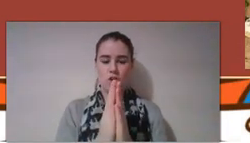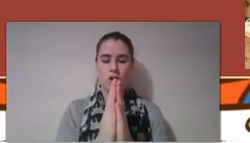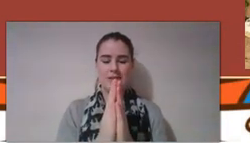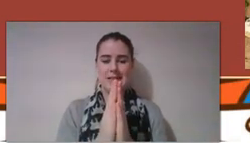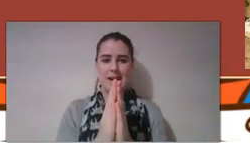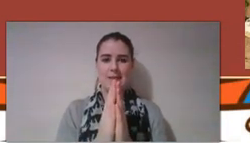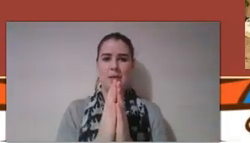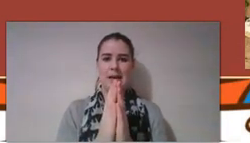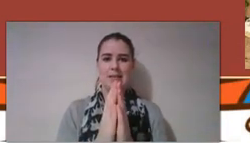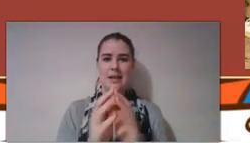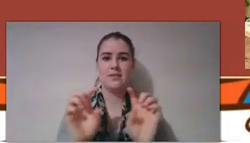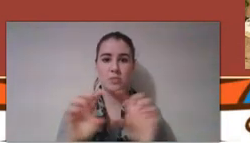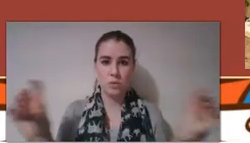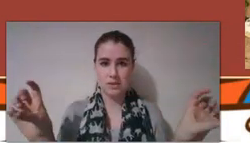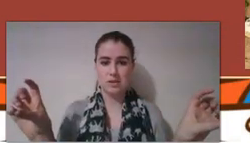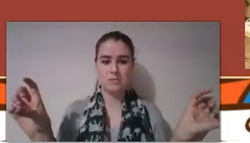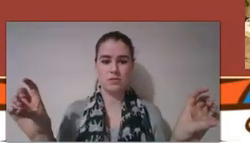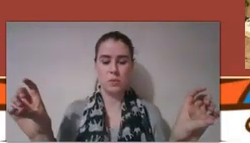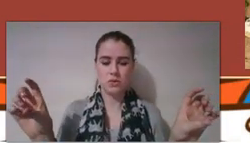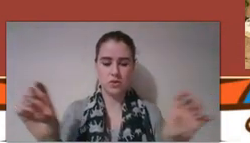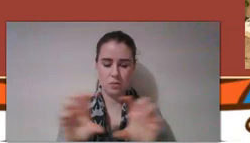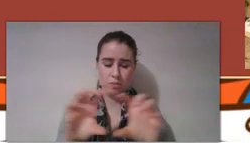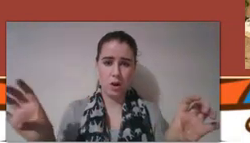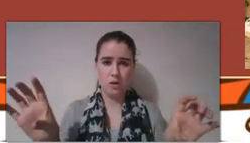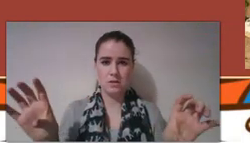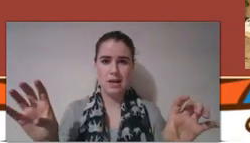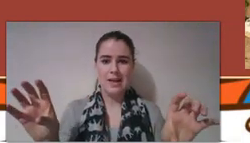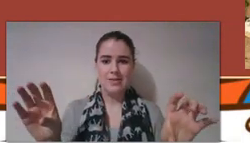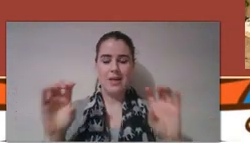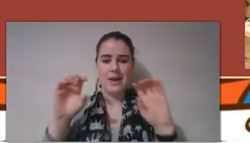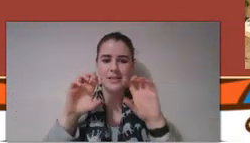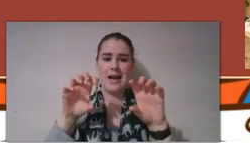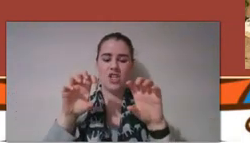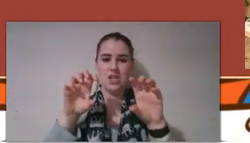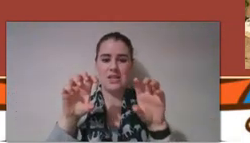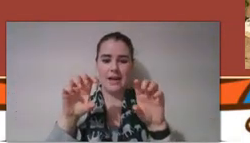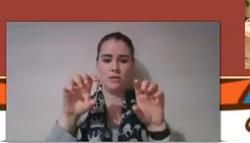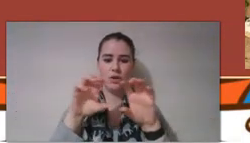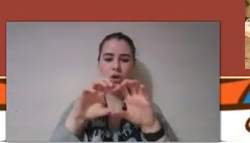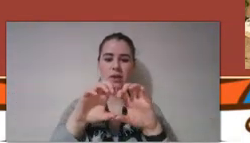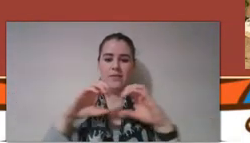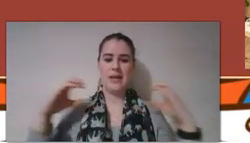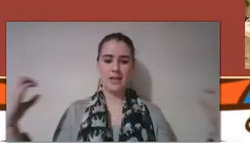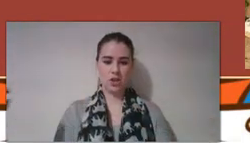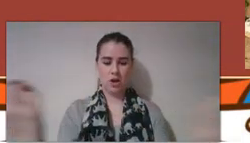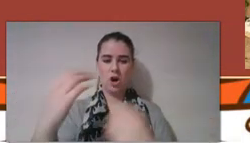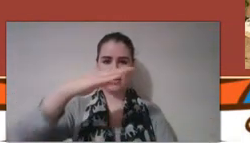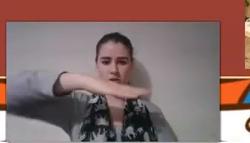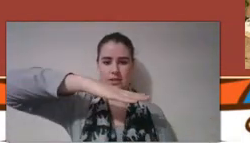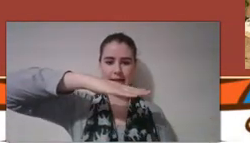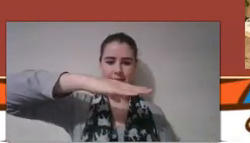stay secure and stay in their place, they have smaller stumps of wood, so logs, that are then attached and nailed round the